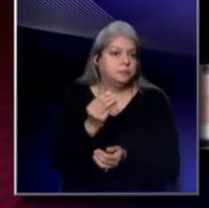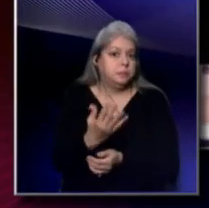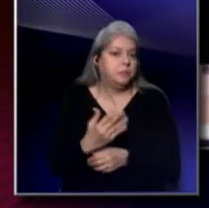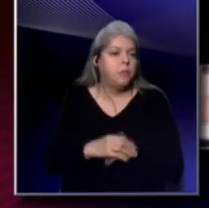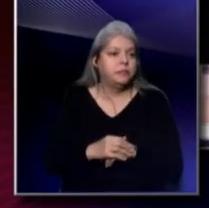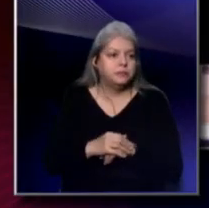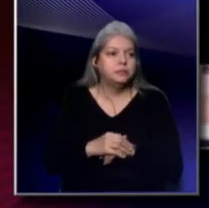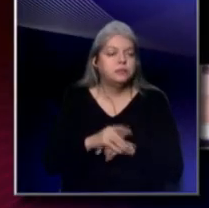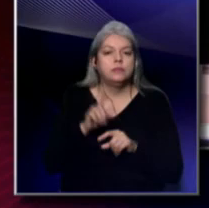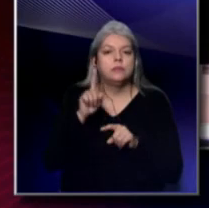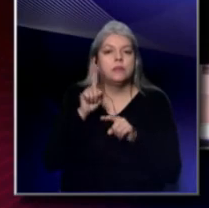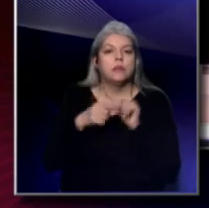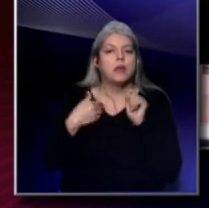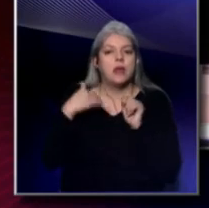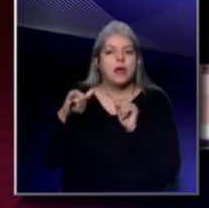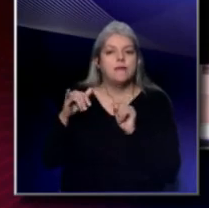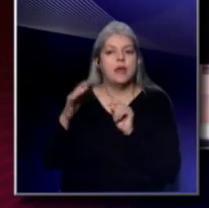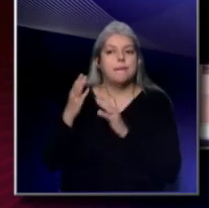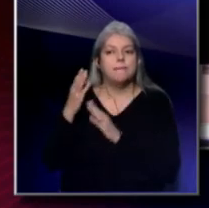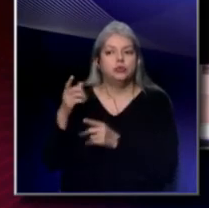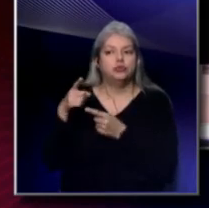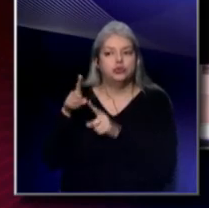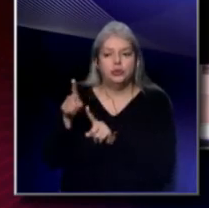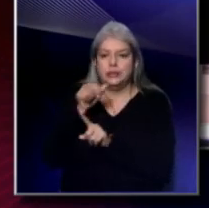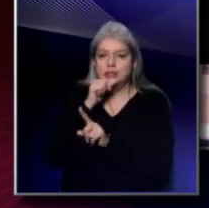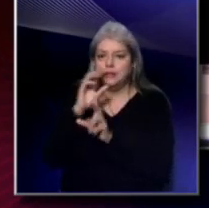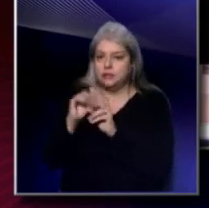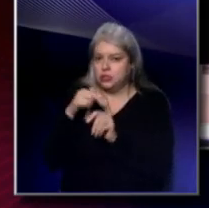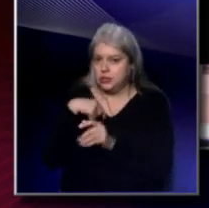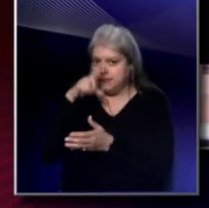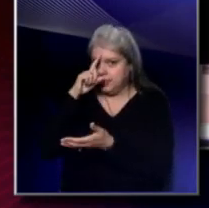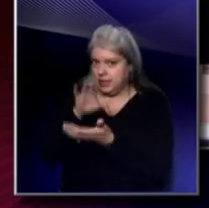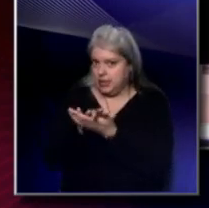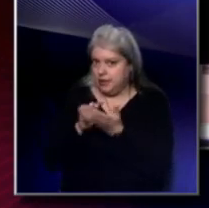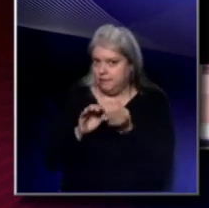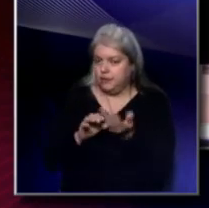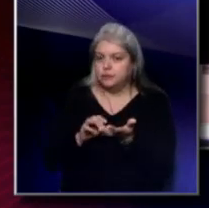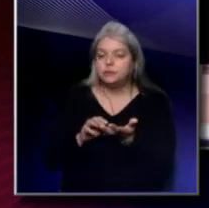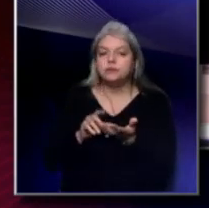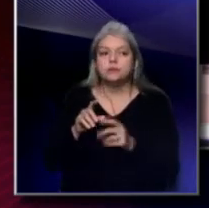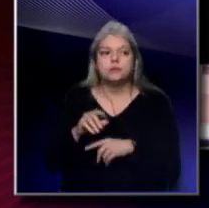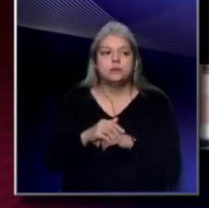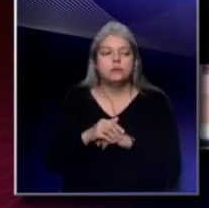You actually can't have that motion in executive session, I believe. Okay, let me know when.